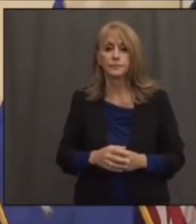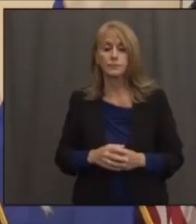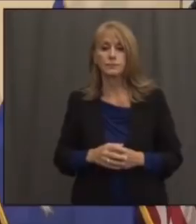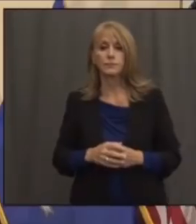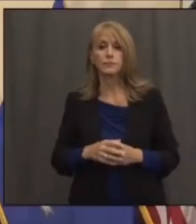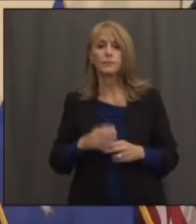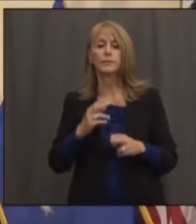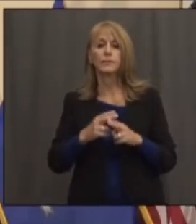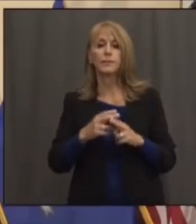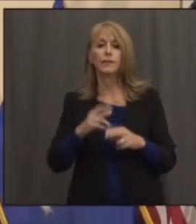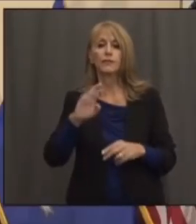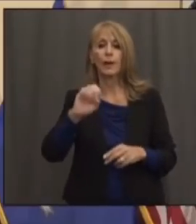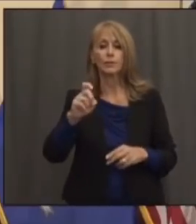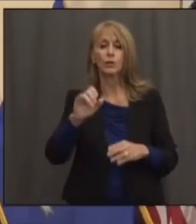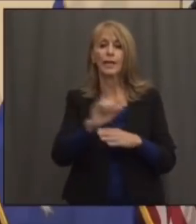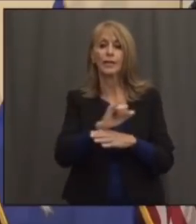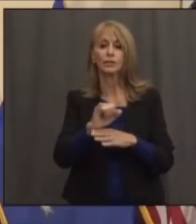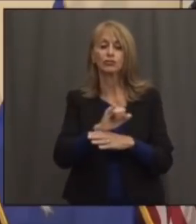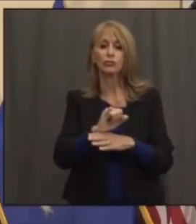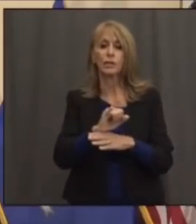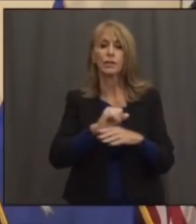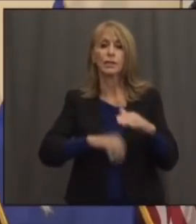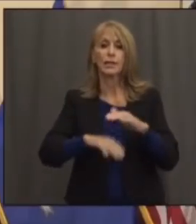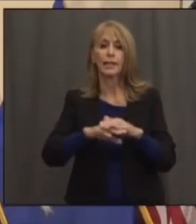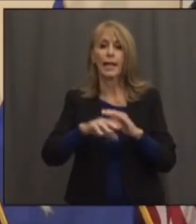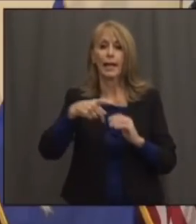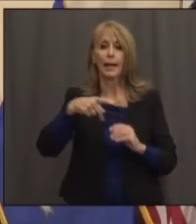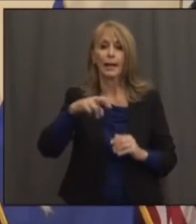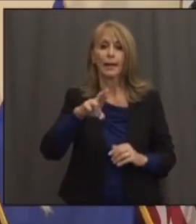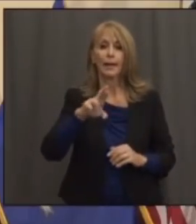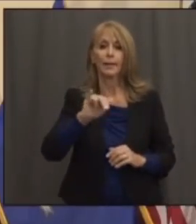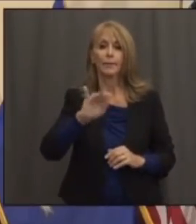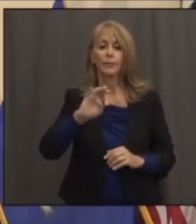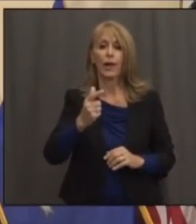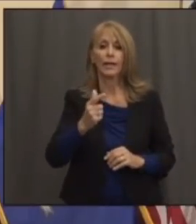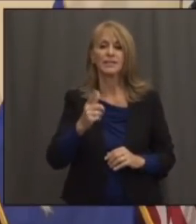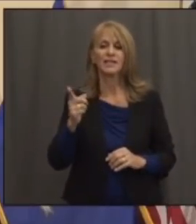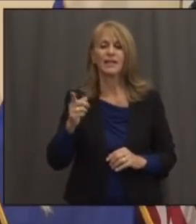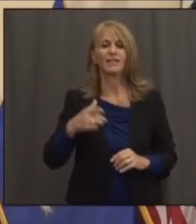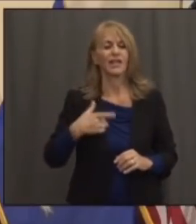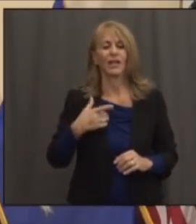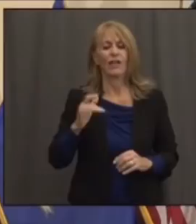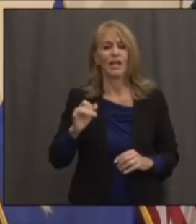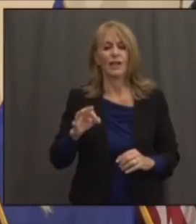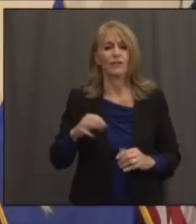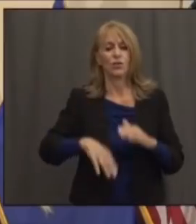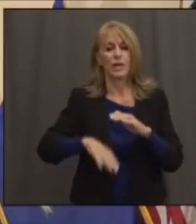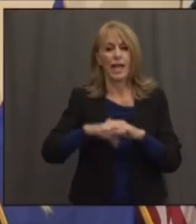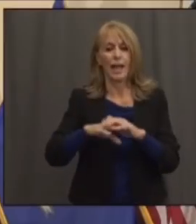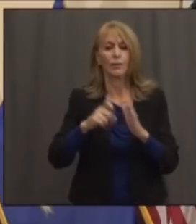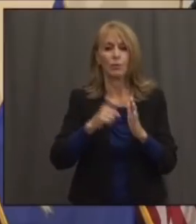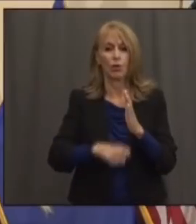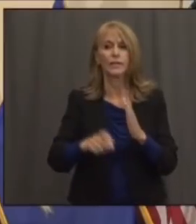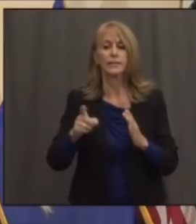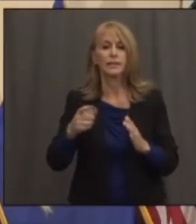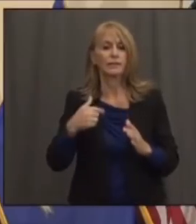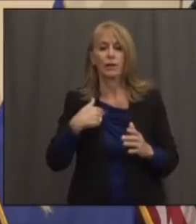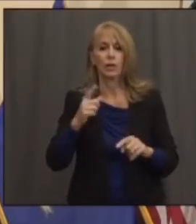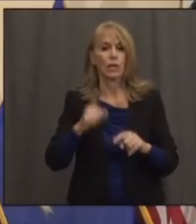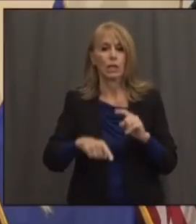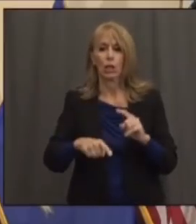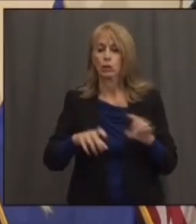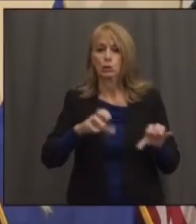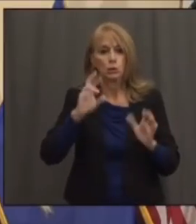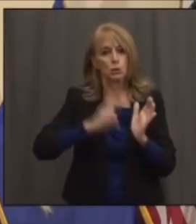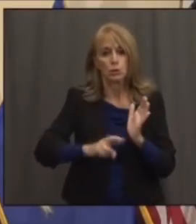The pharmaceutical industry says that would cripple research and development, and they're also saying that the similar